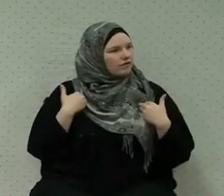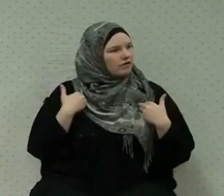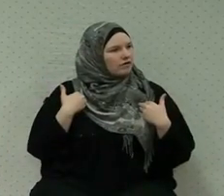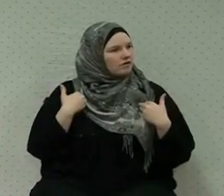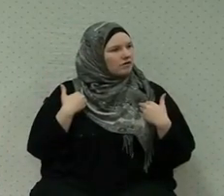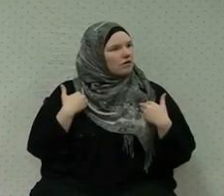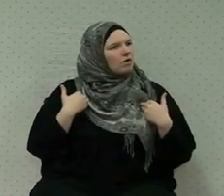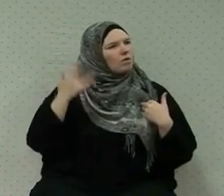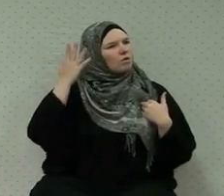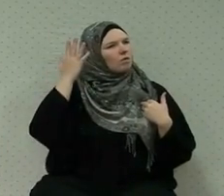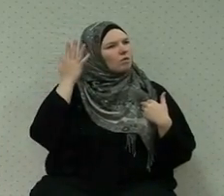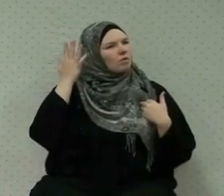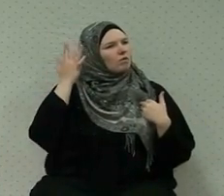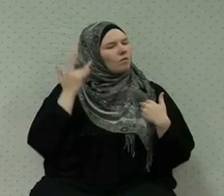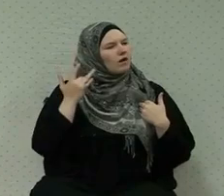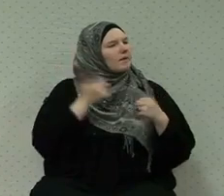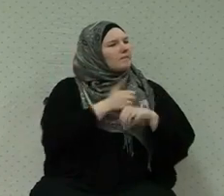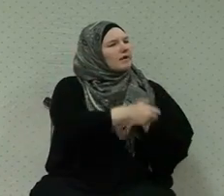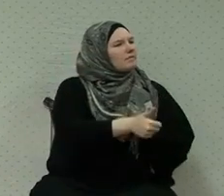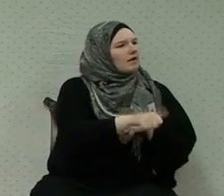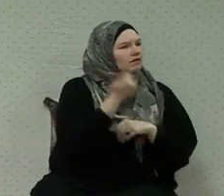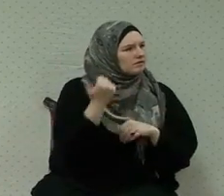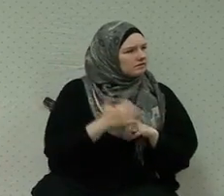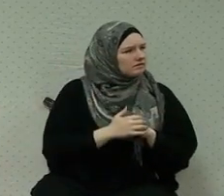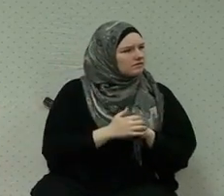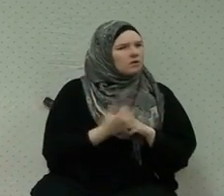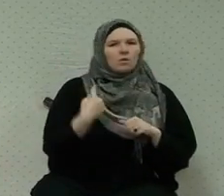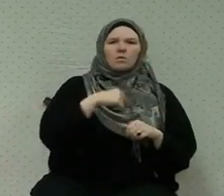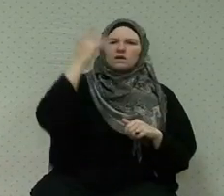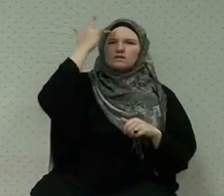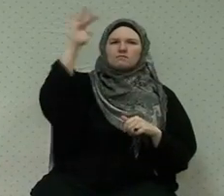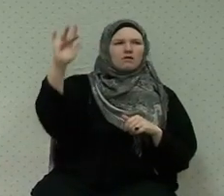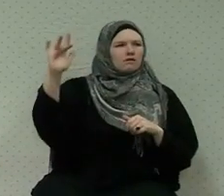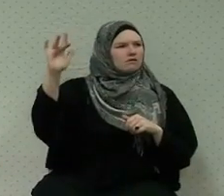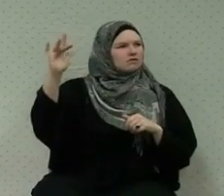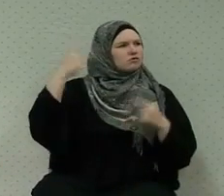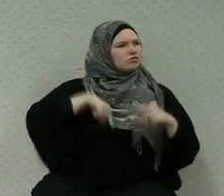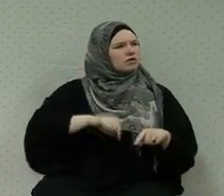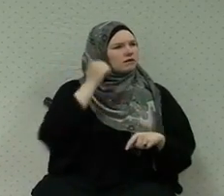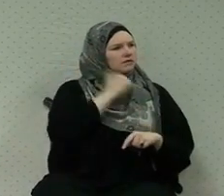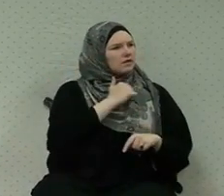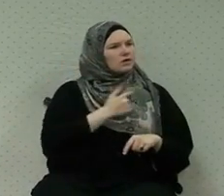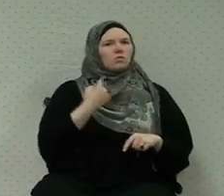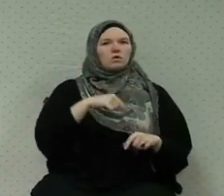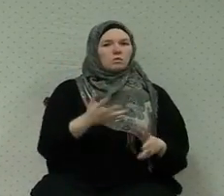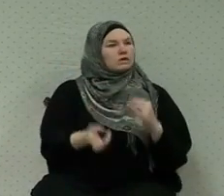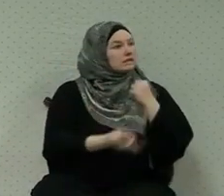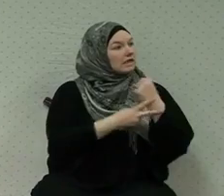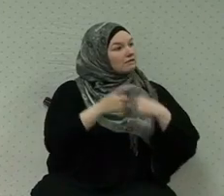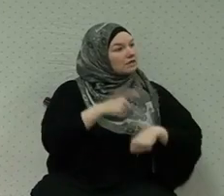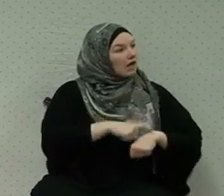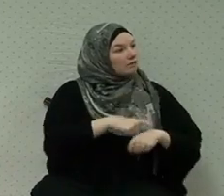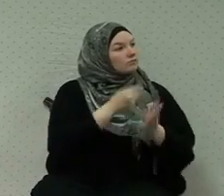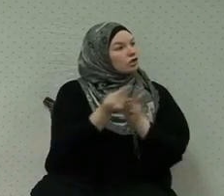others? You know, we are smart in our daily affairs. If you want to save time doing